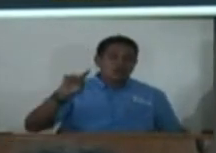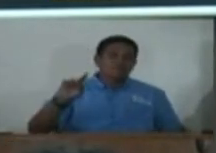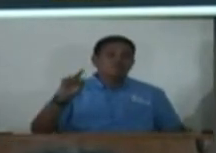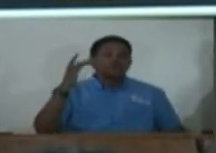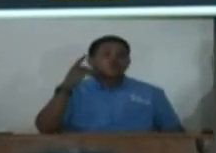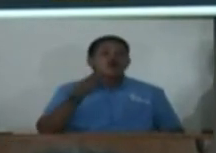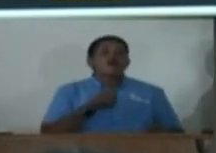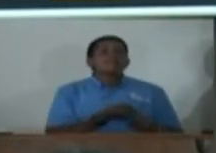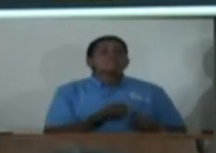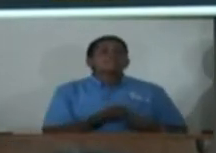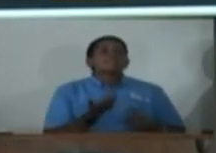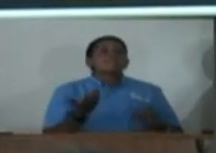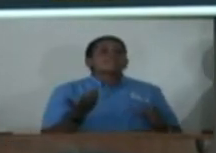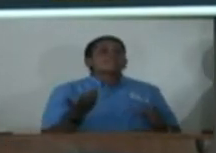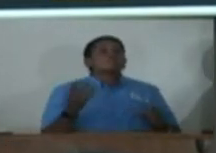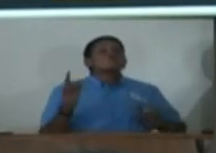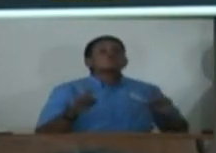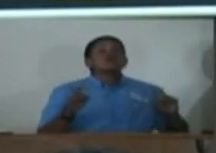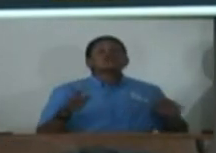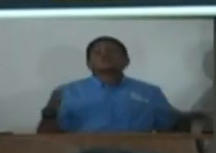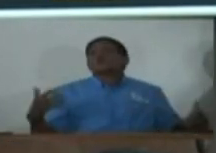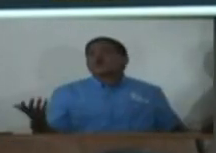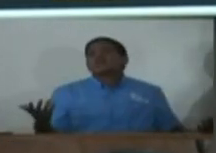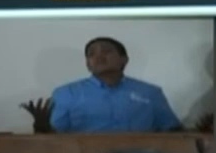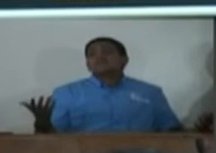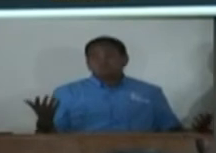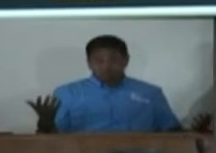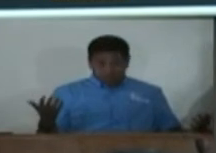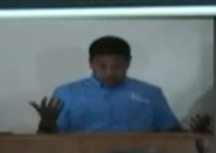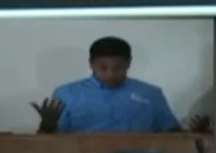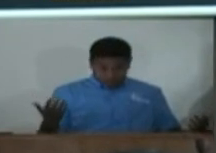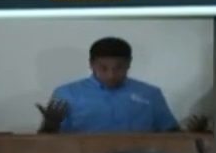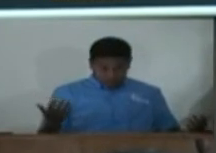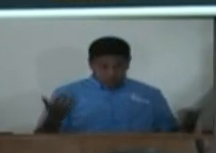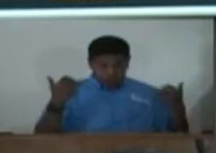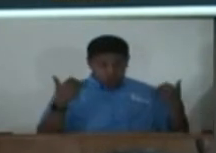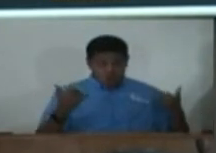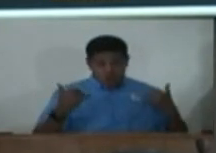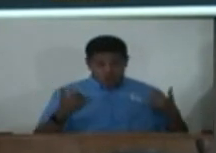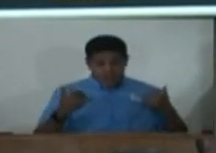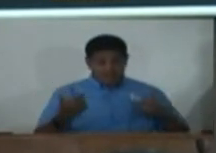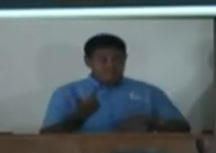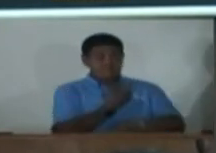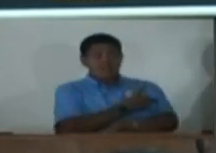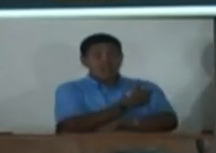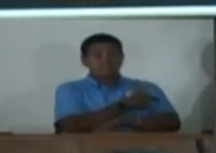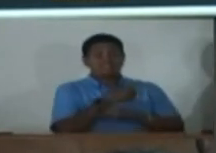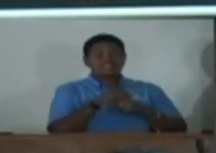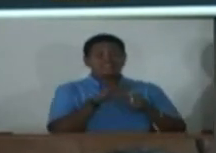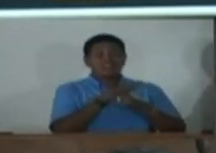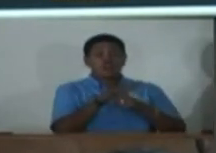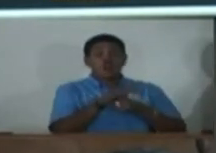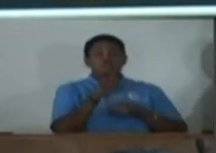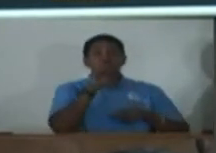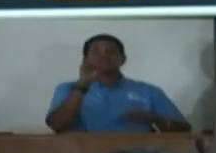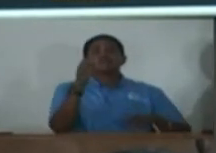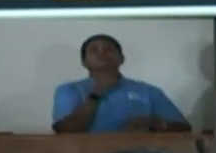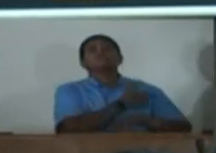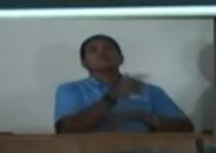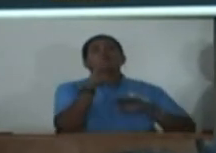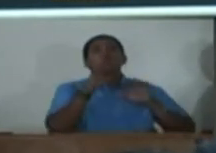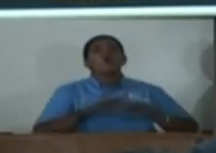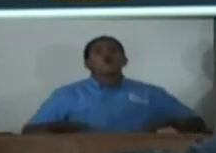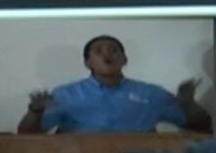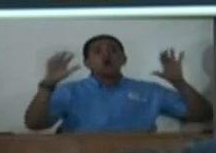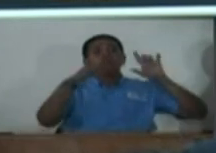because the question would be, are the current batch of vaccines enough to inoculate everybody who